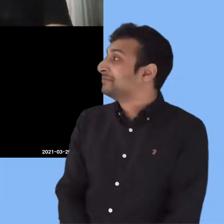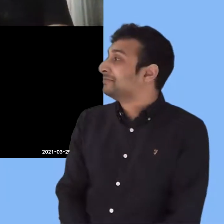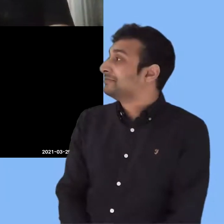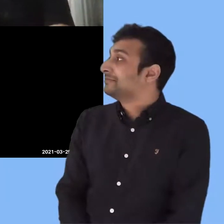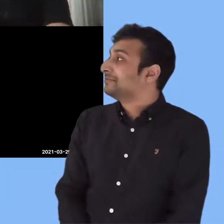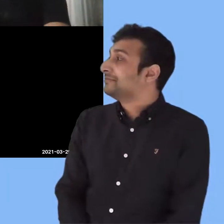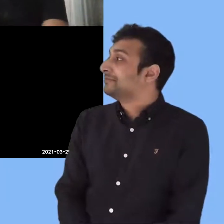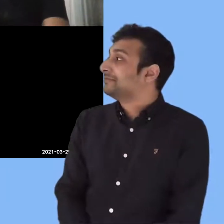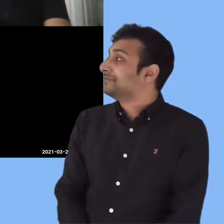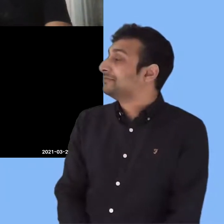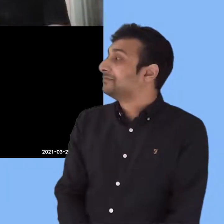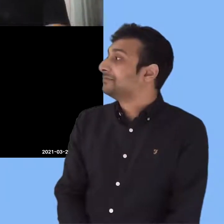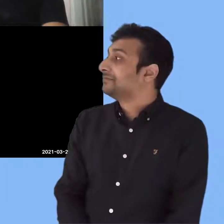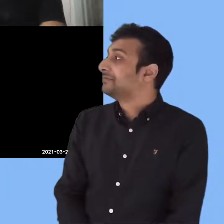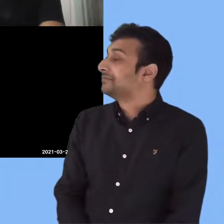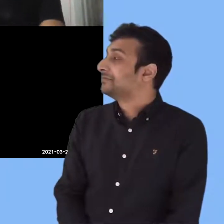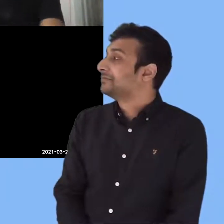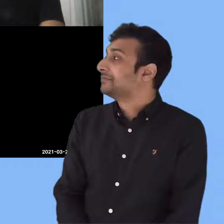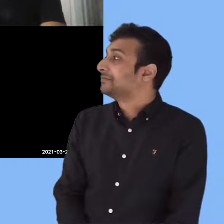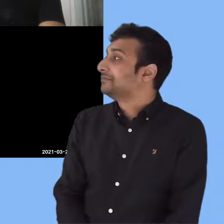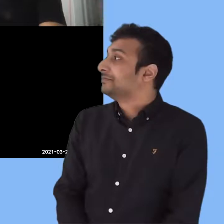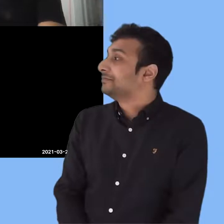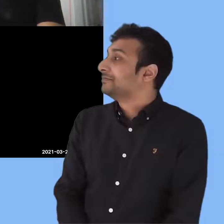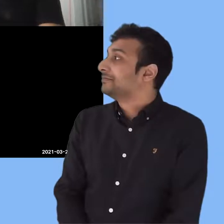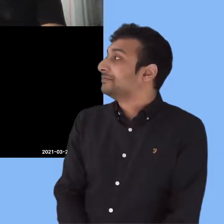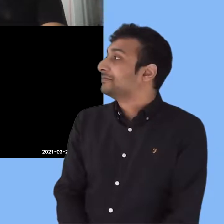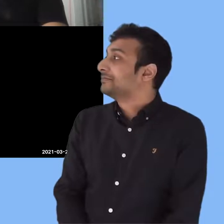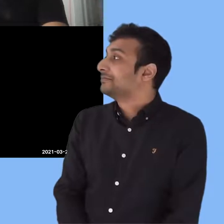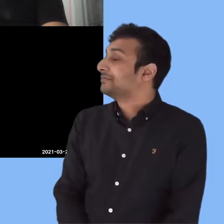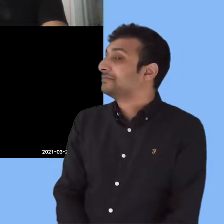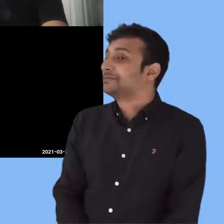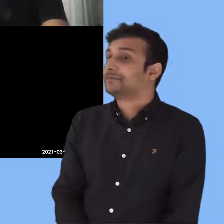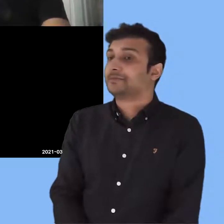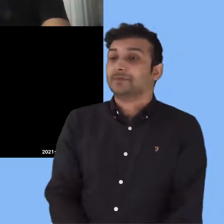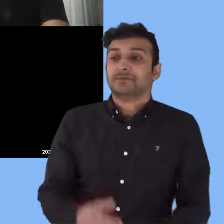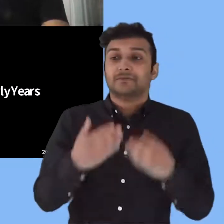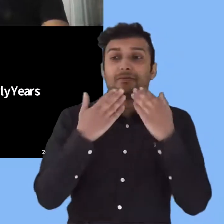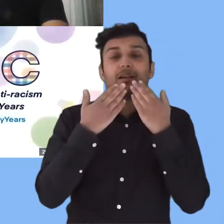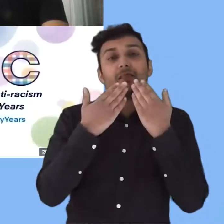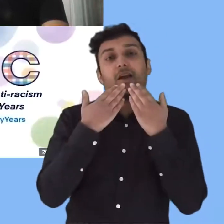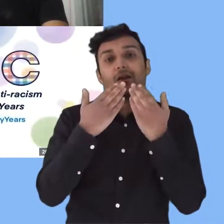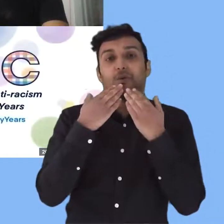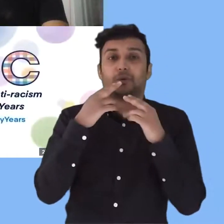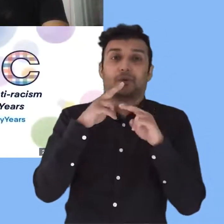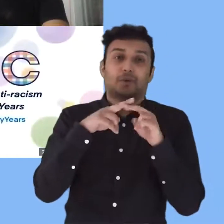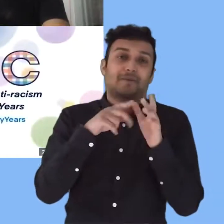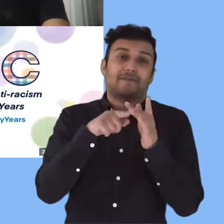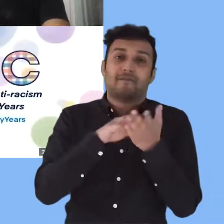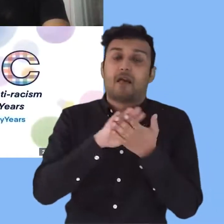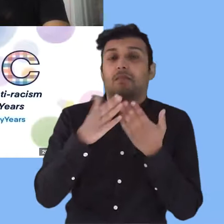Thank you, Faith, so much. That was, as I listened to that, that was real reflection in action going on in that presentation